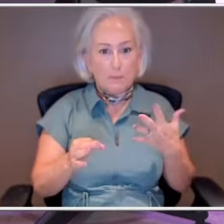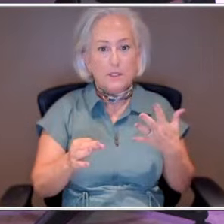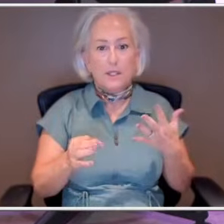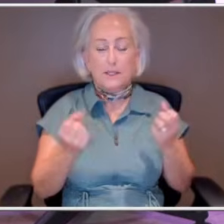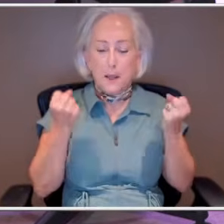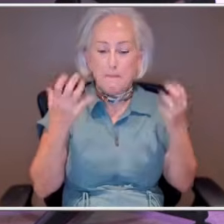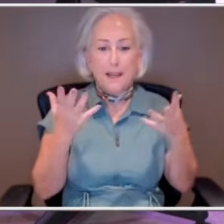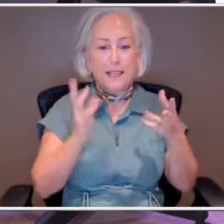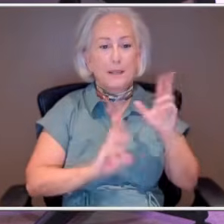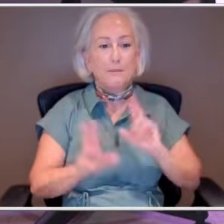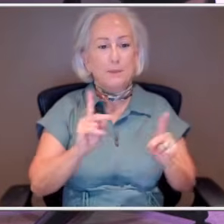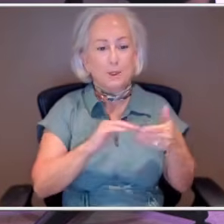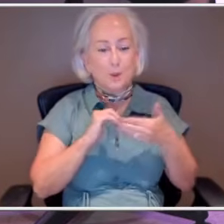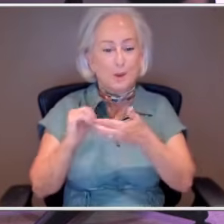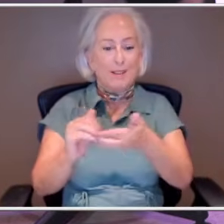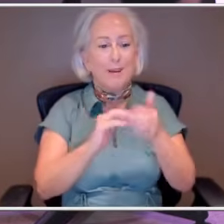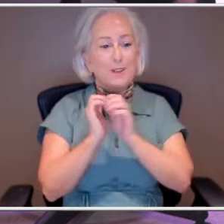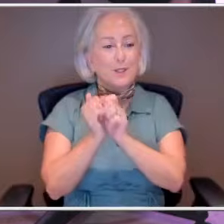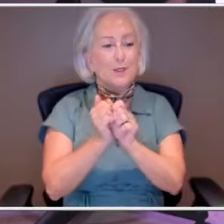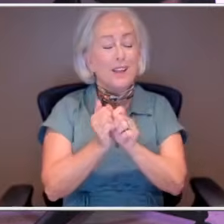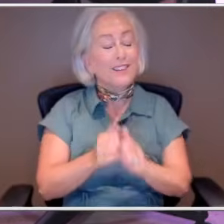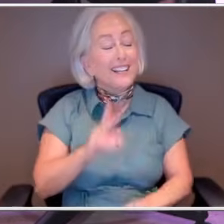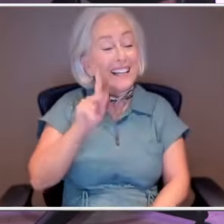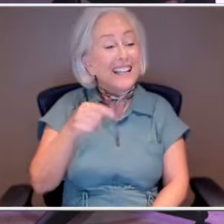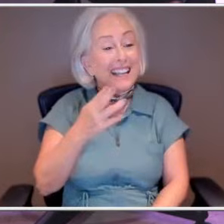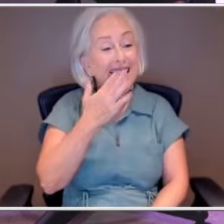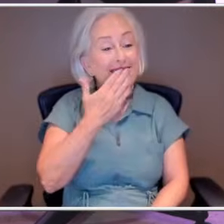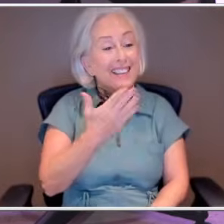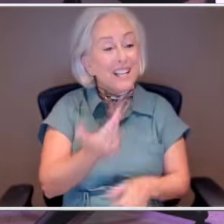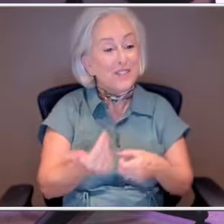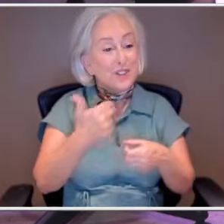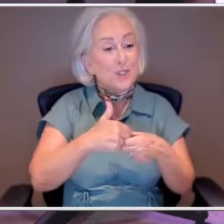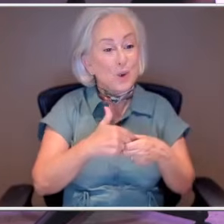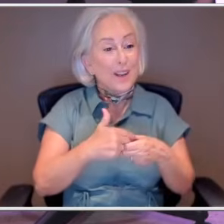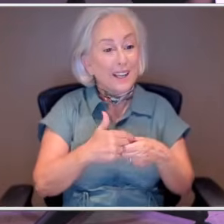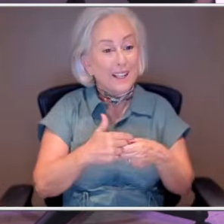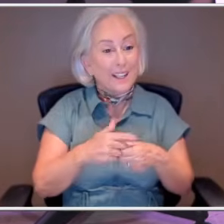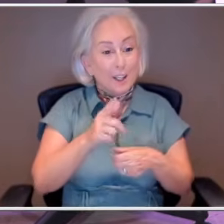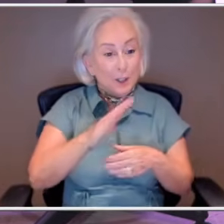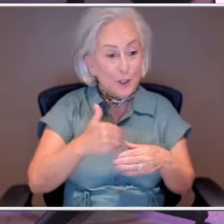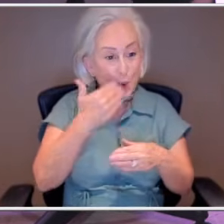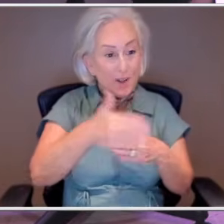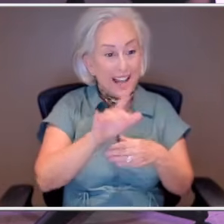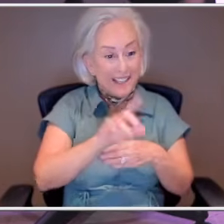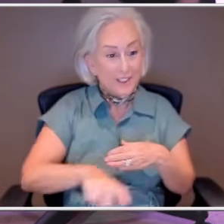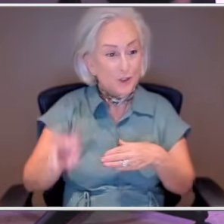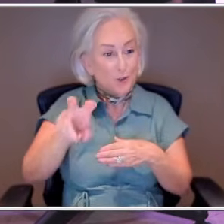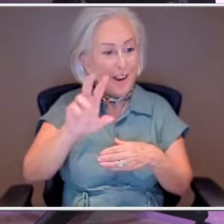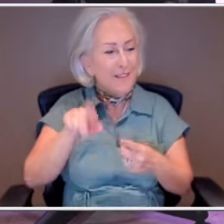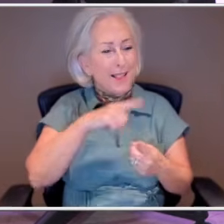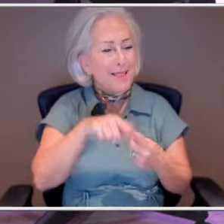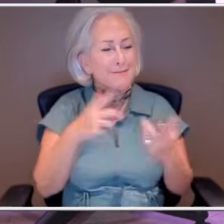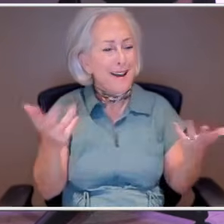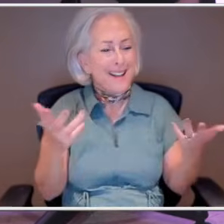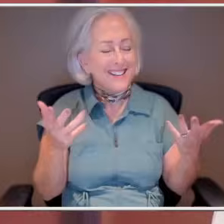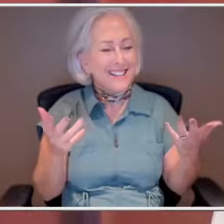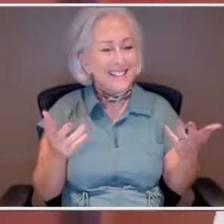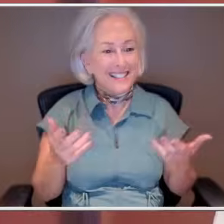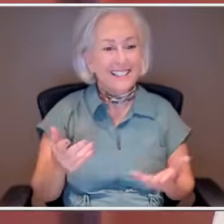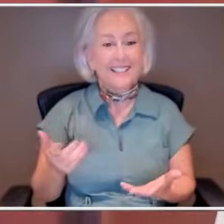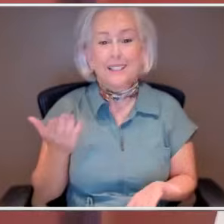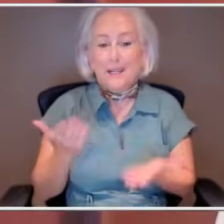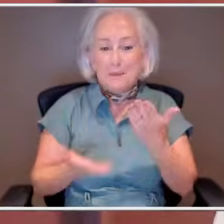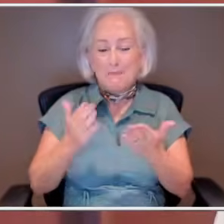Keith, thank you for coming on the program and Thank sharing you. your journey. When's your next trip? I feel like you're a man of travels. Maybe next